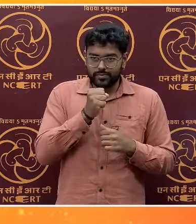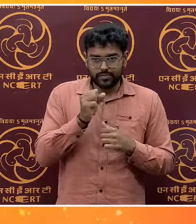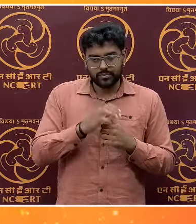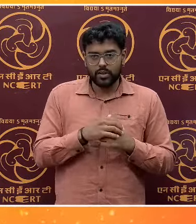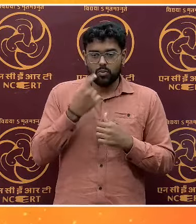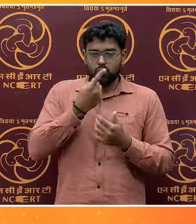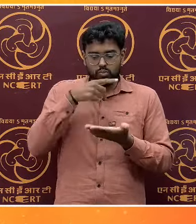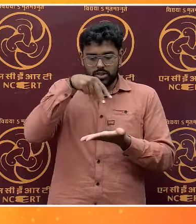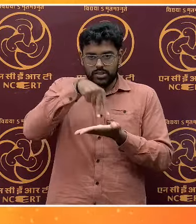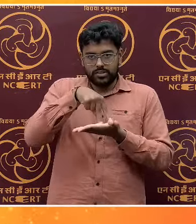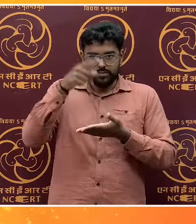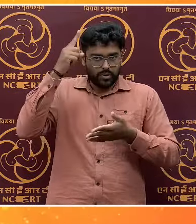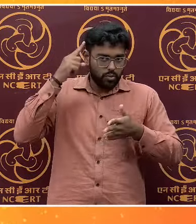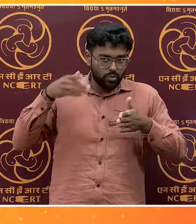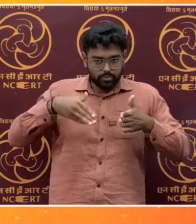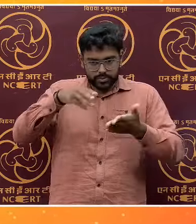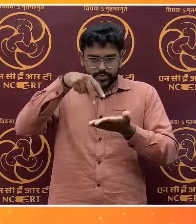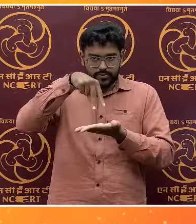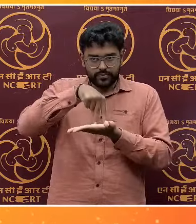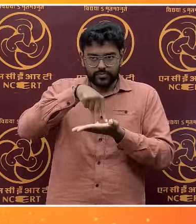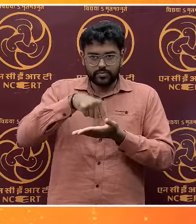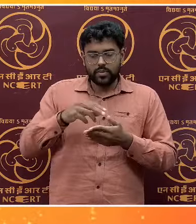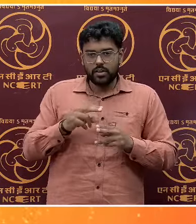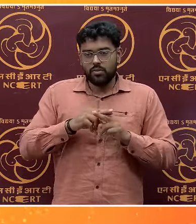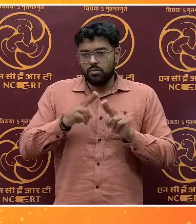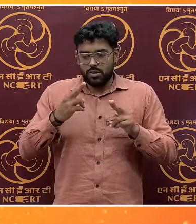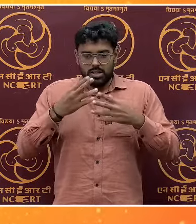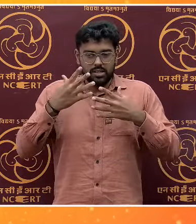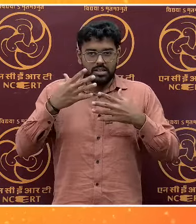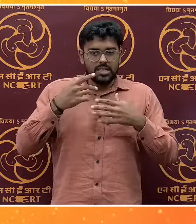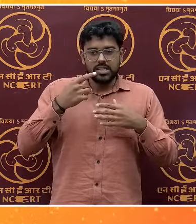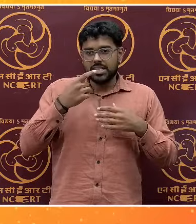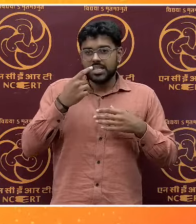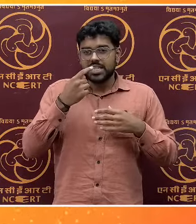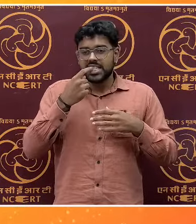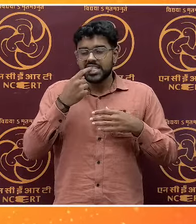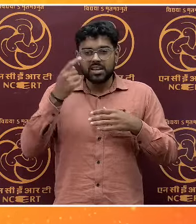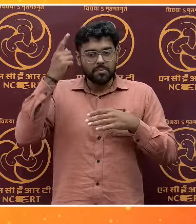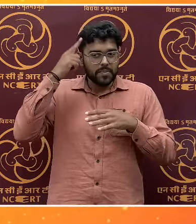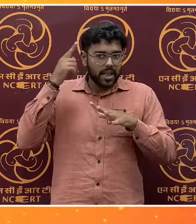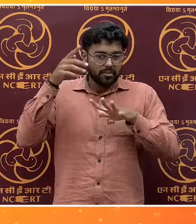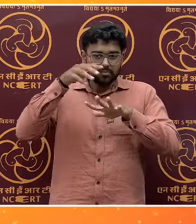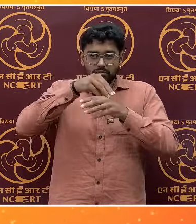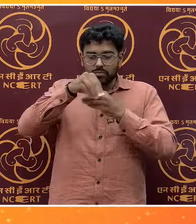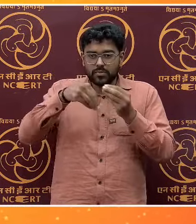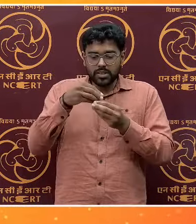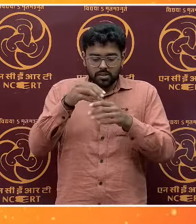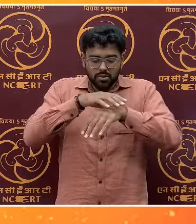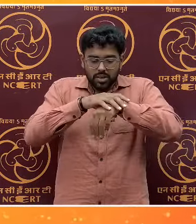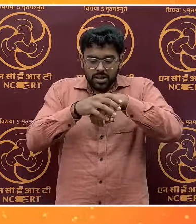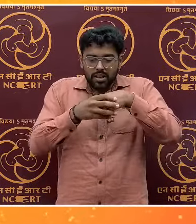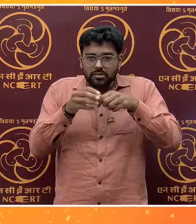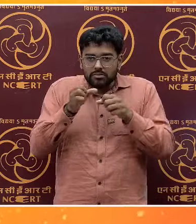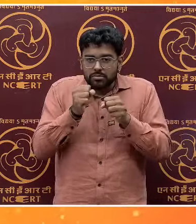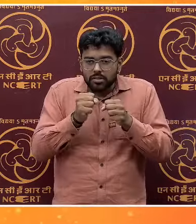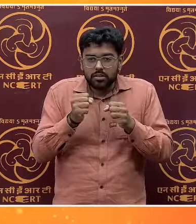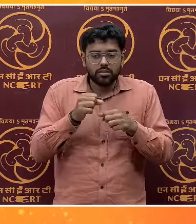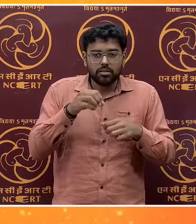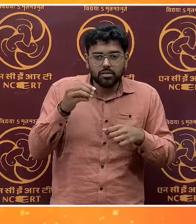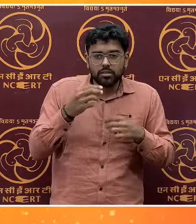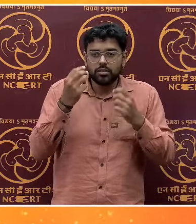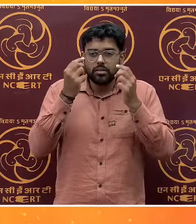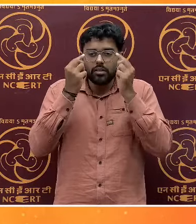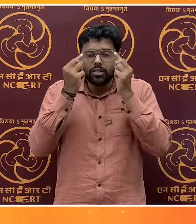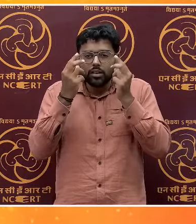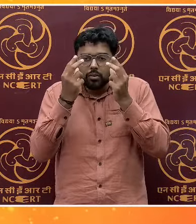standing on Mm. the road, and she is all gray, and her hands are very much shaking, her eyes